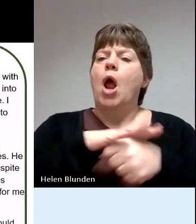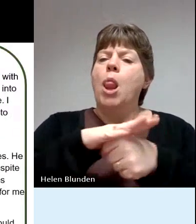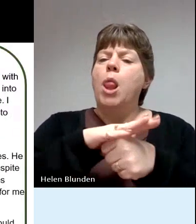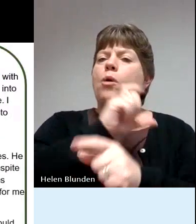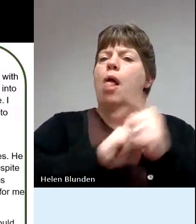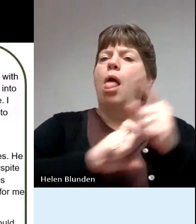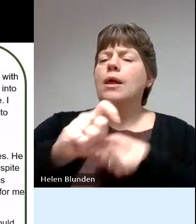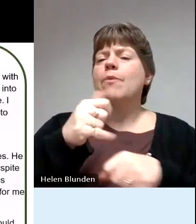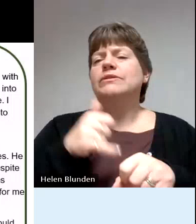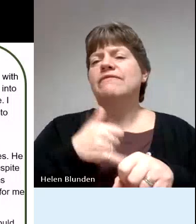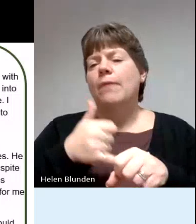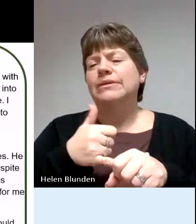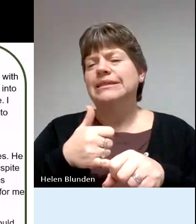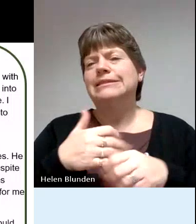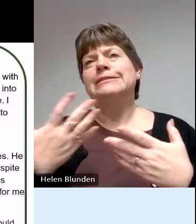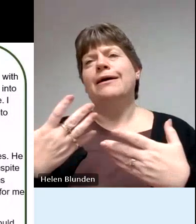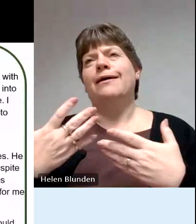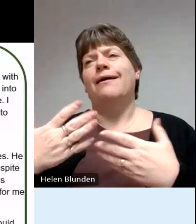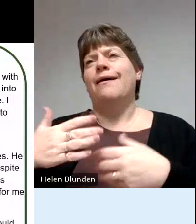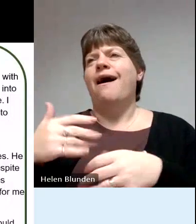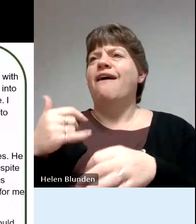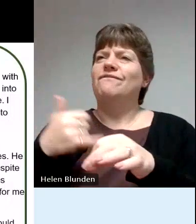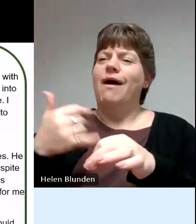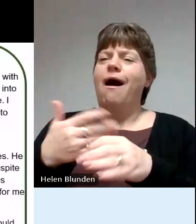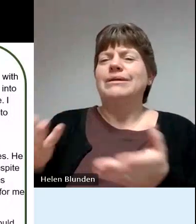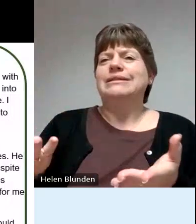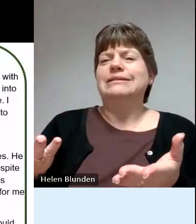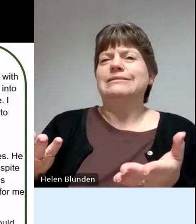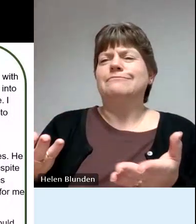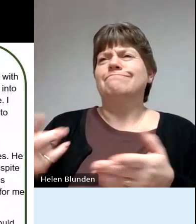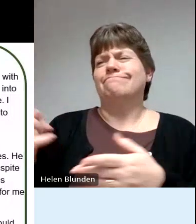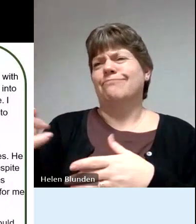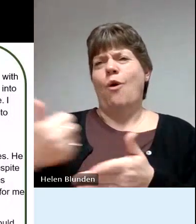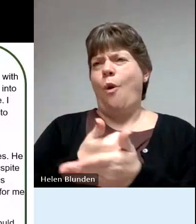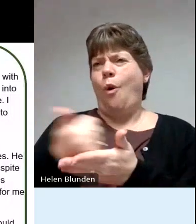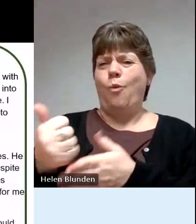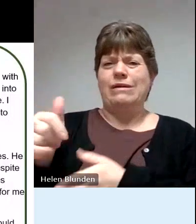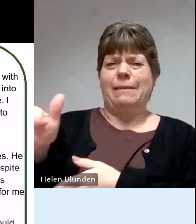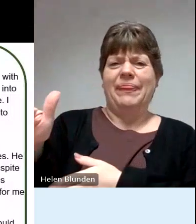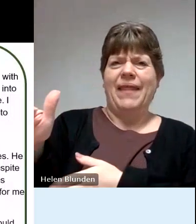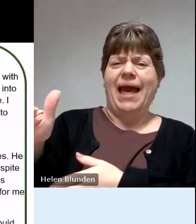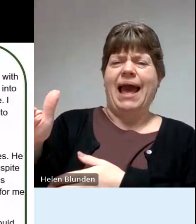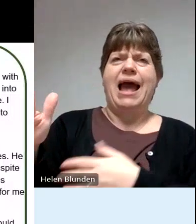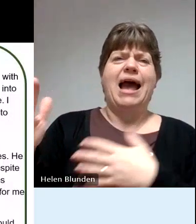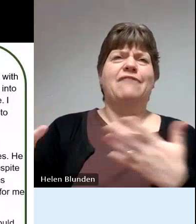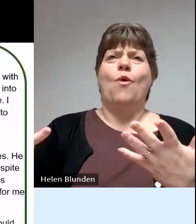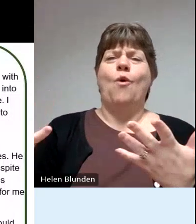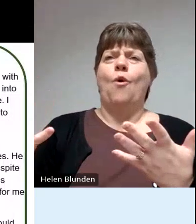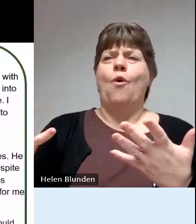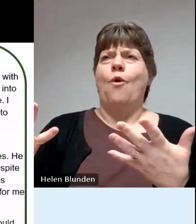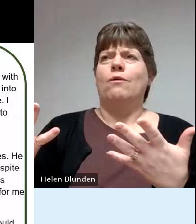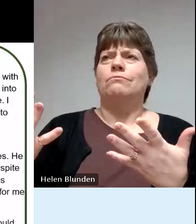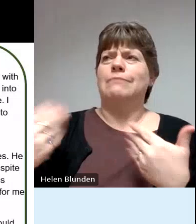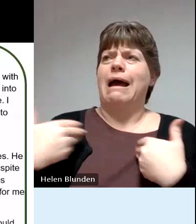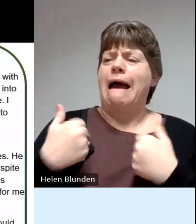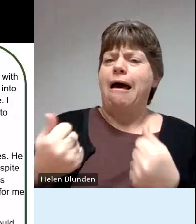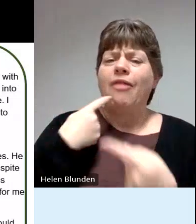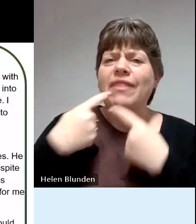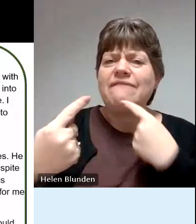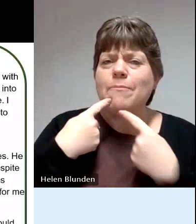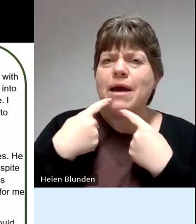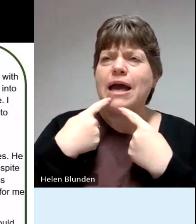Now, local community pharmacies, of course, informally have long been a source of important health information, of